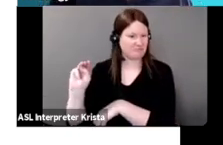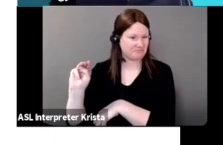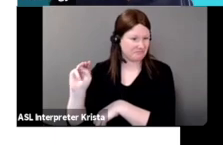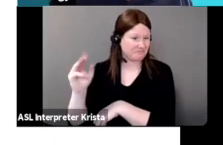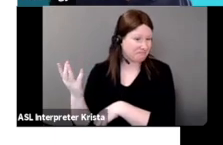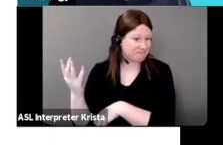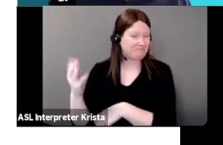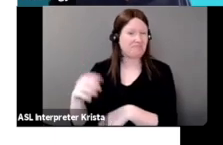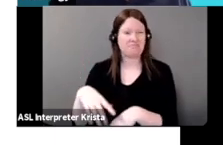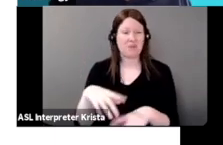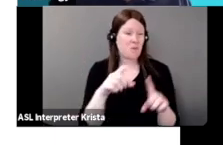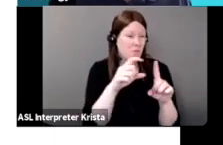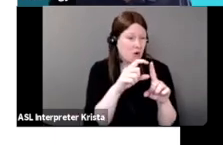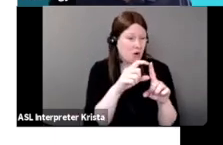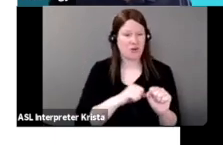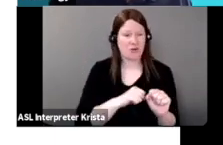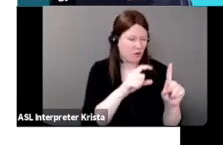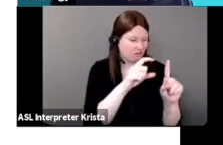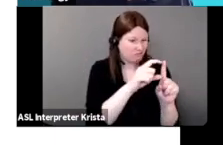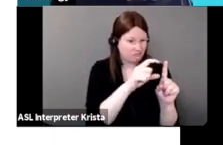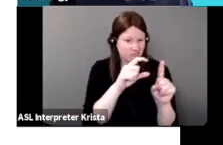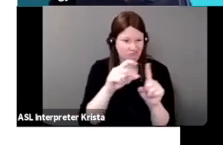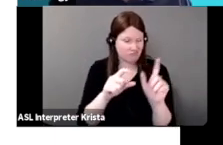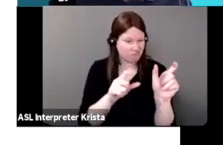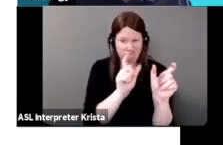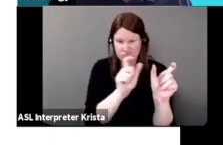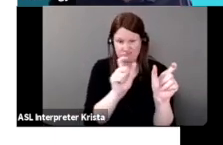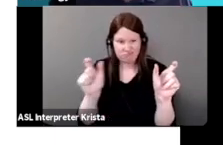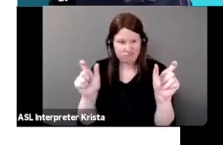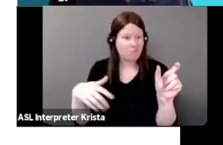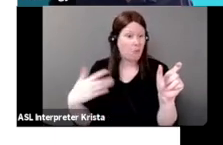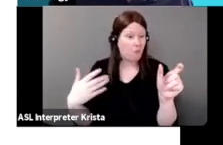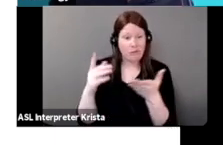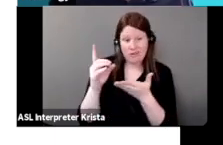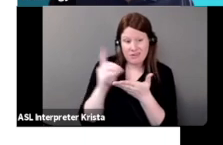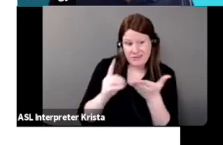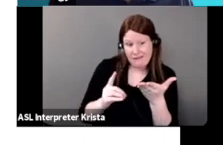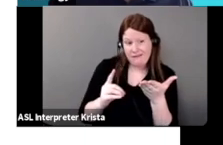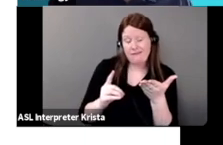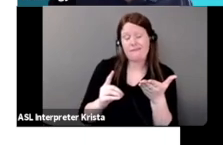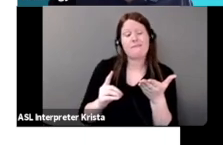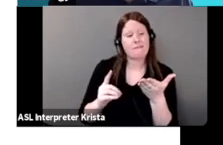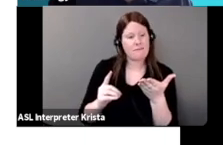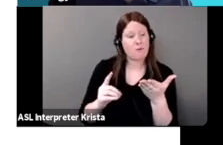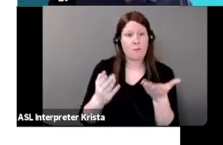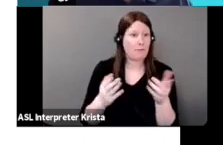or words or a design or some combination of these used in association with the